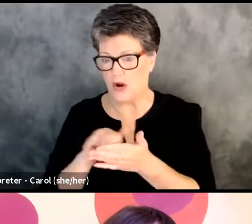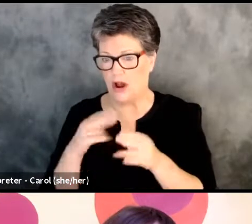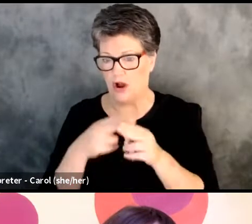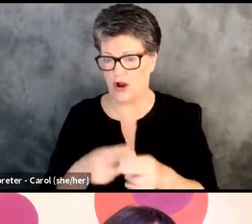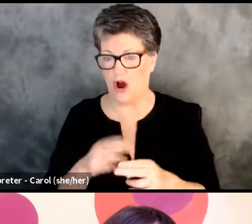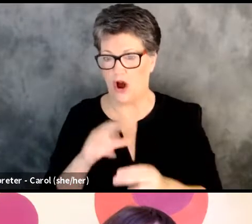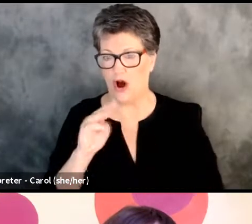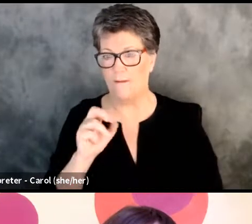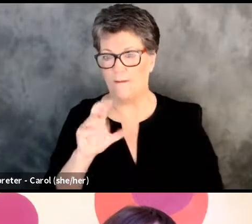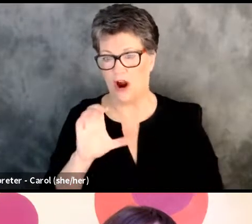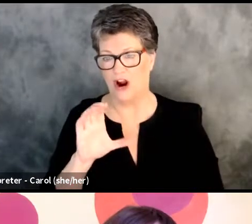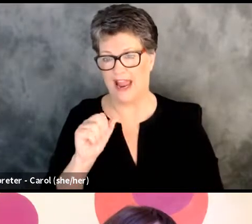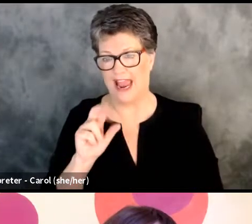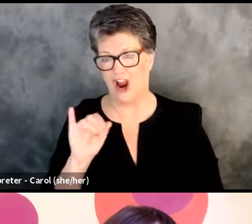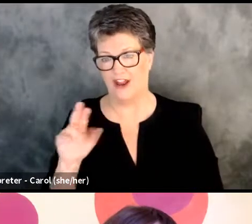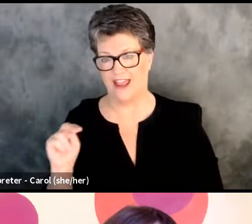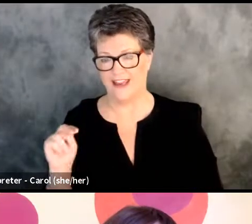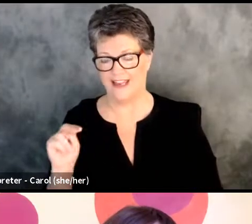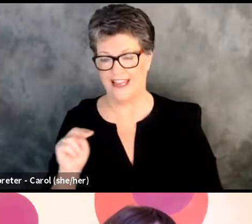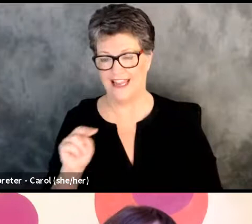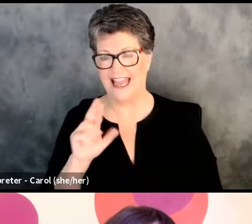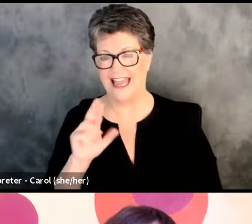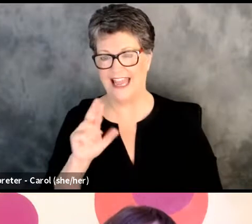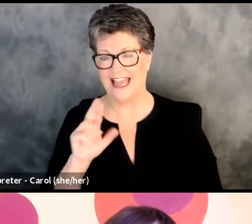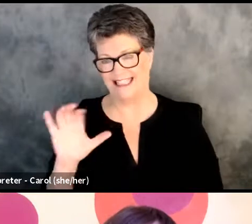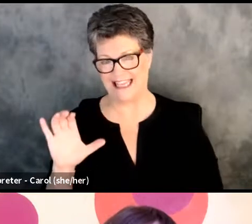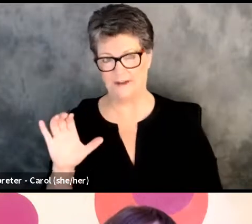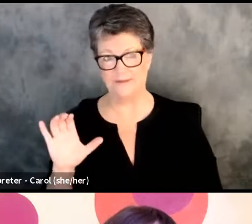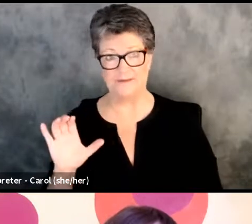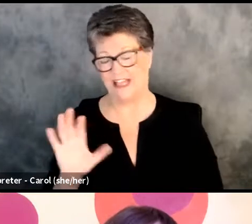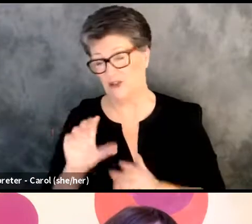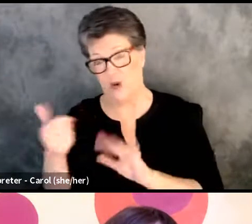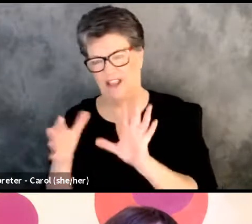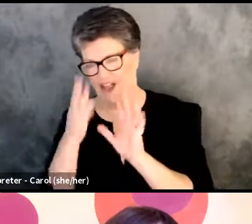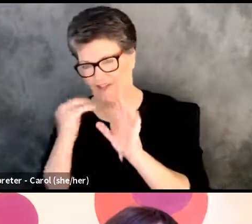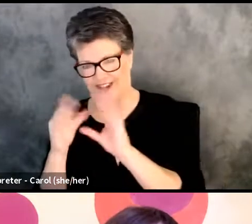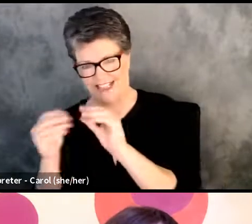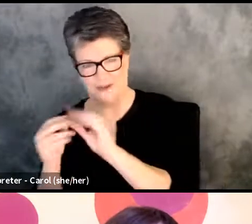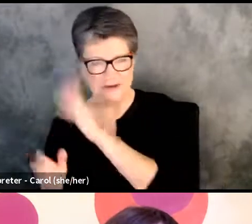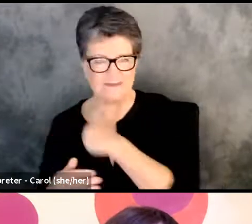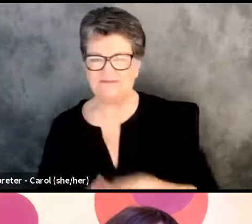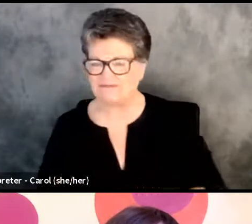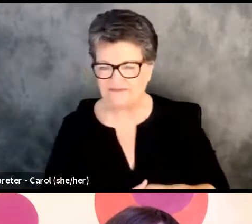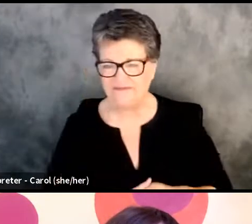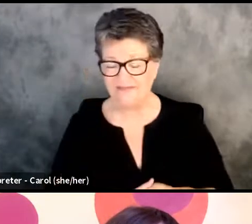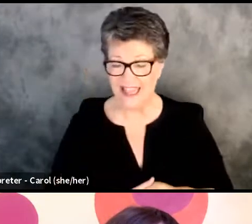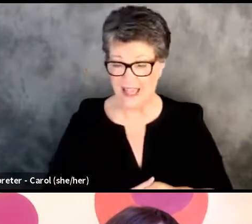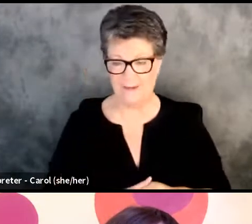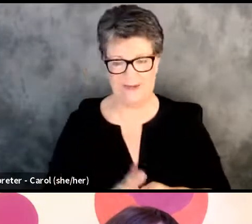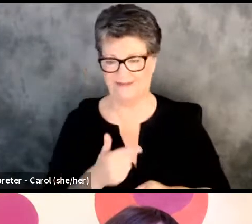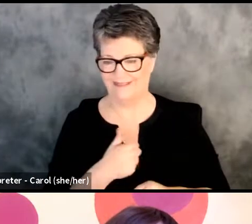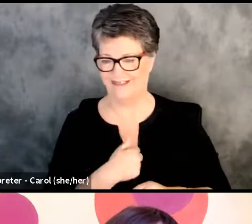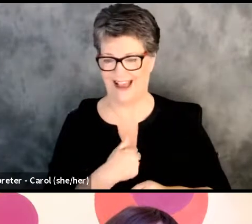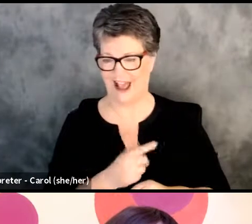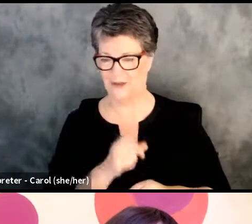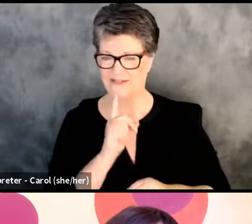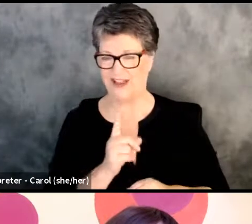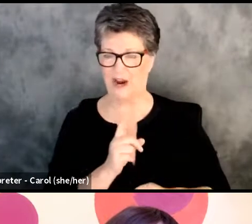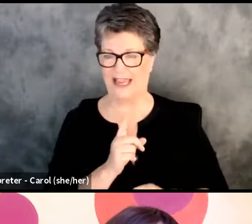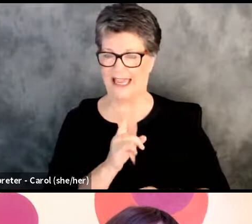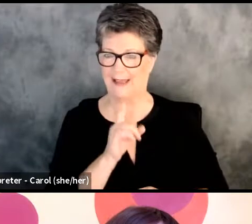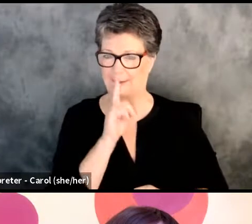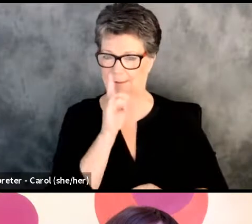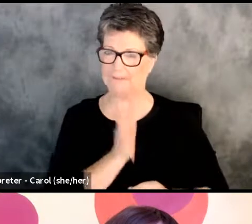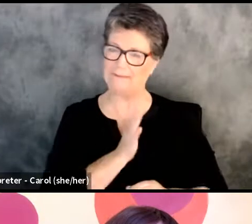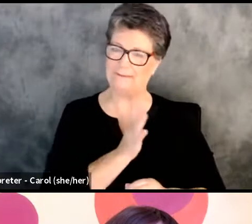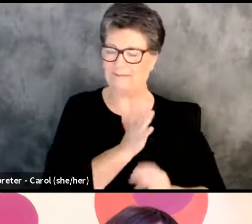Mark Arian NYC. And that's a whole other funny story. But I was very, very